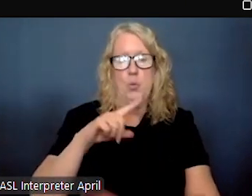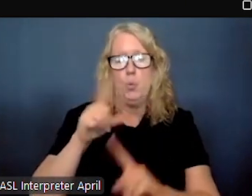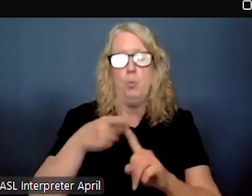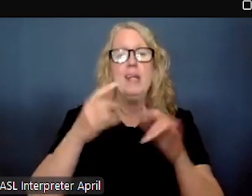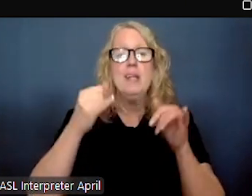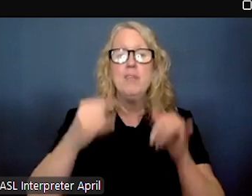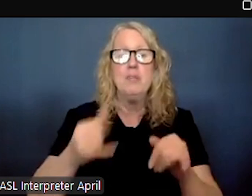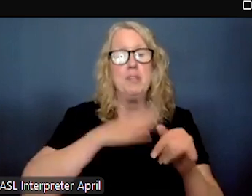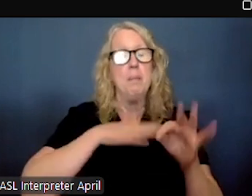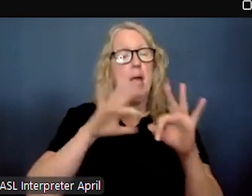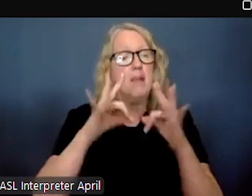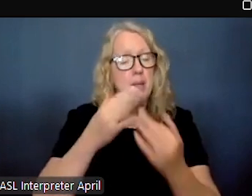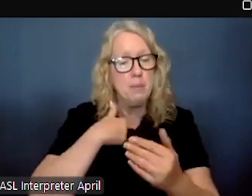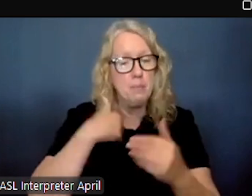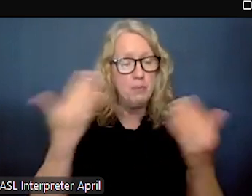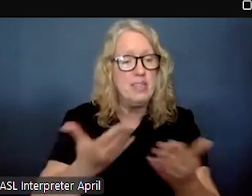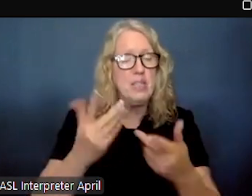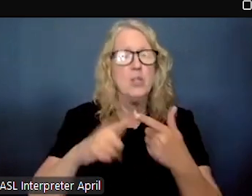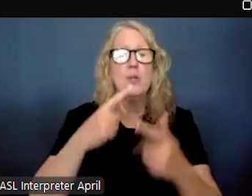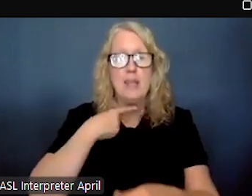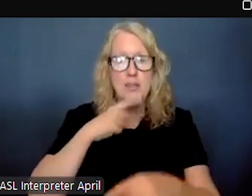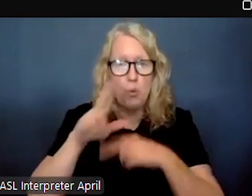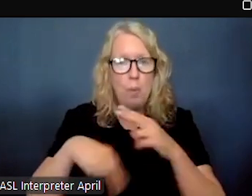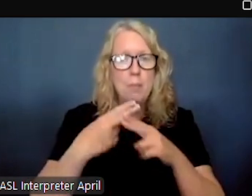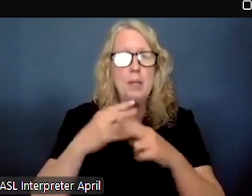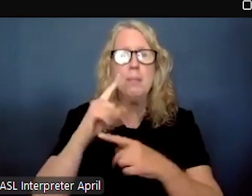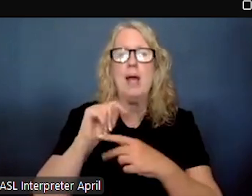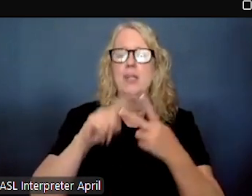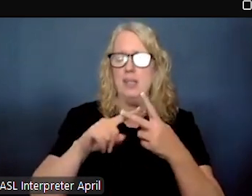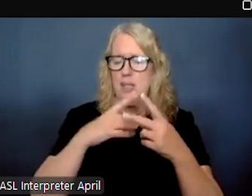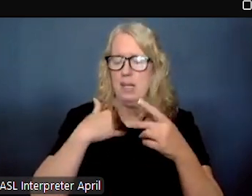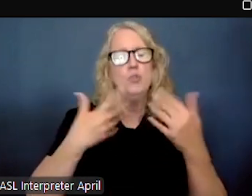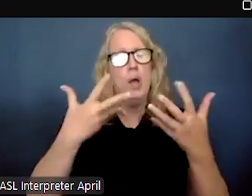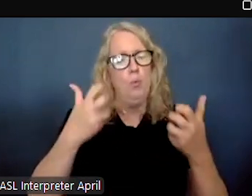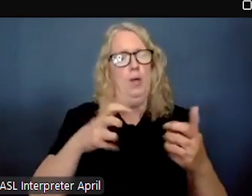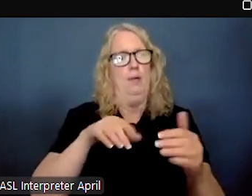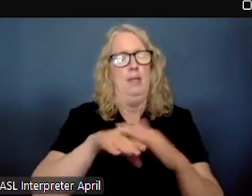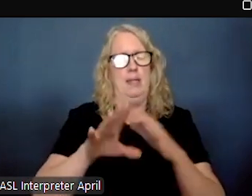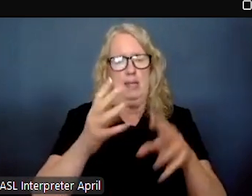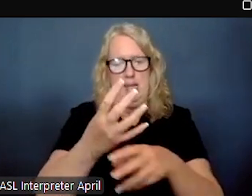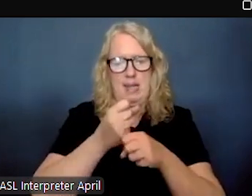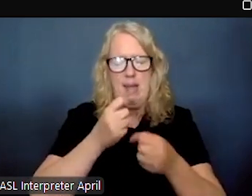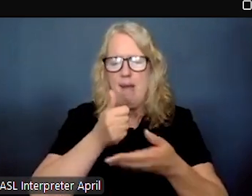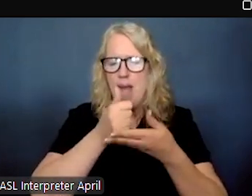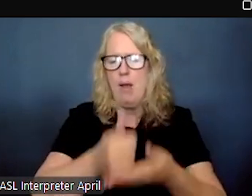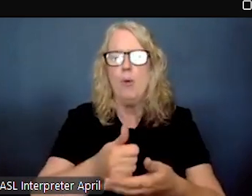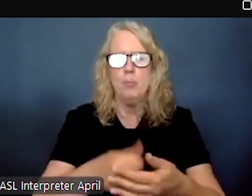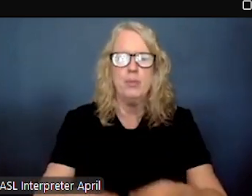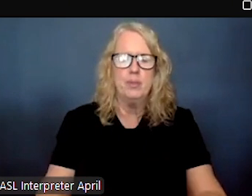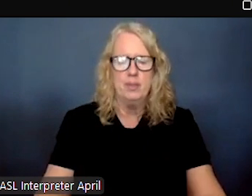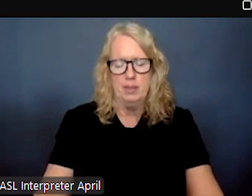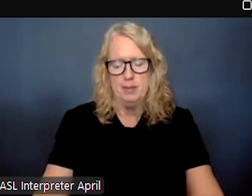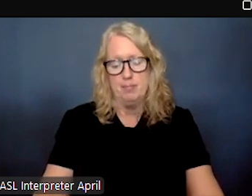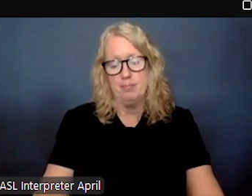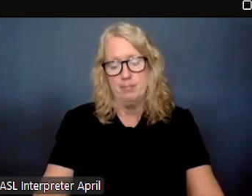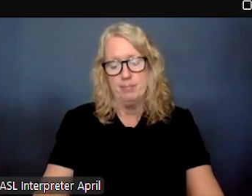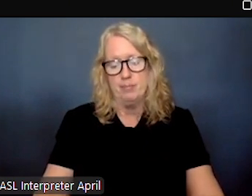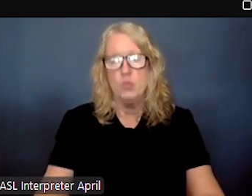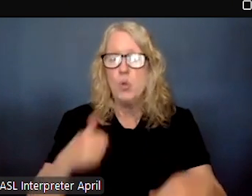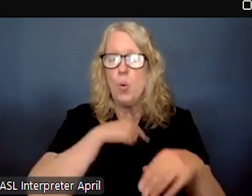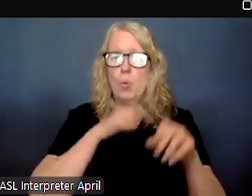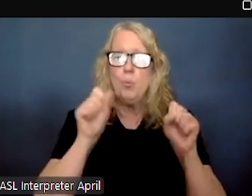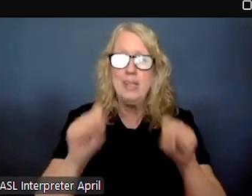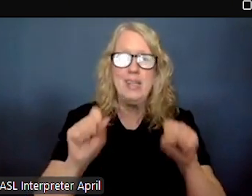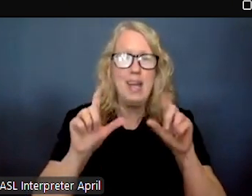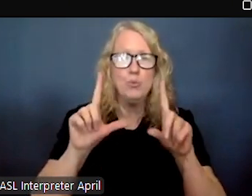individual says my family member was here and they told me about it, and I wanted to come in and get help. And so that's what we get to do.